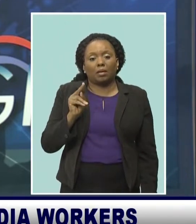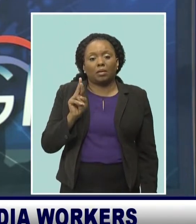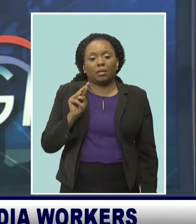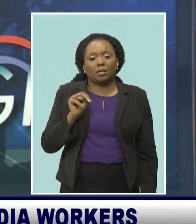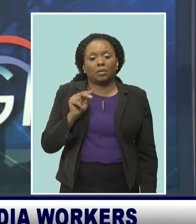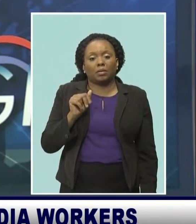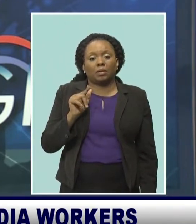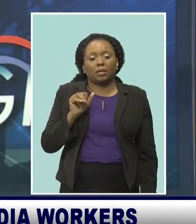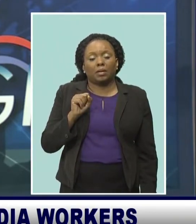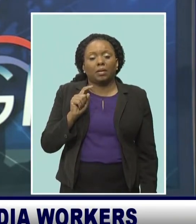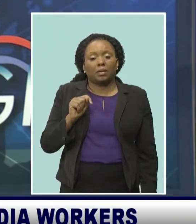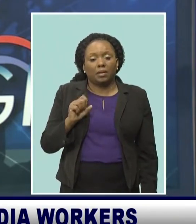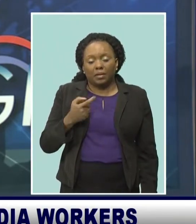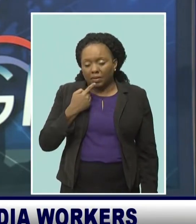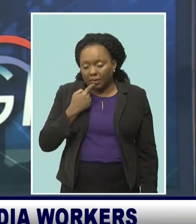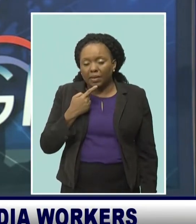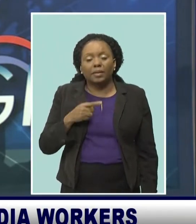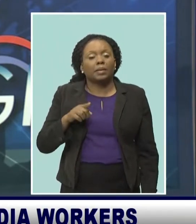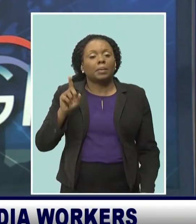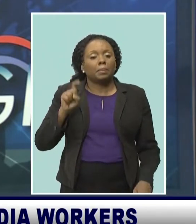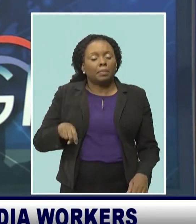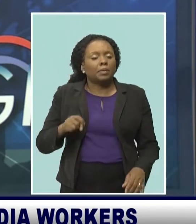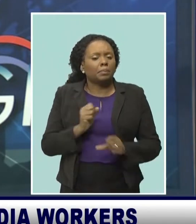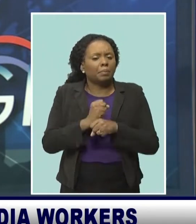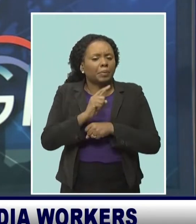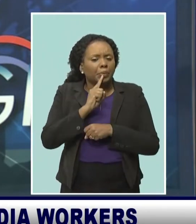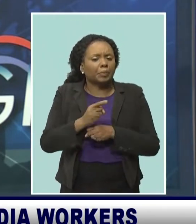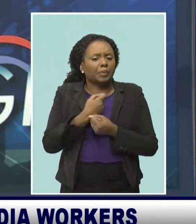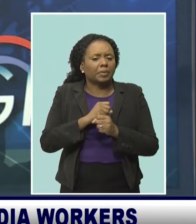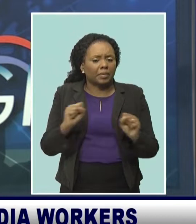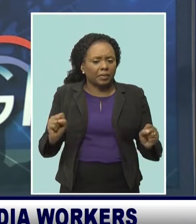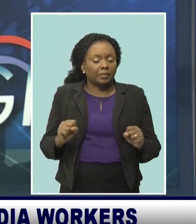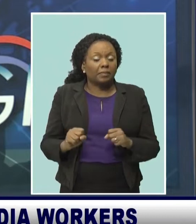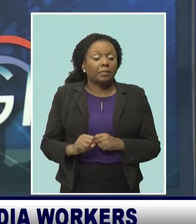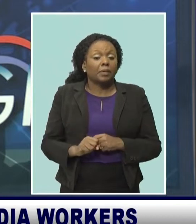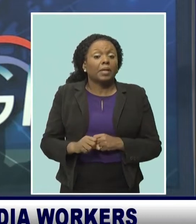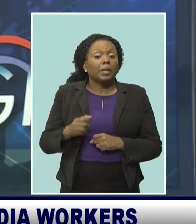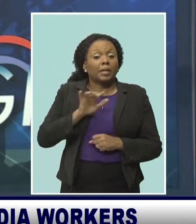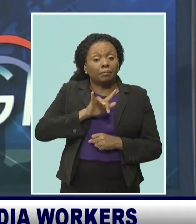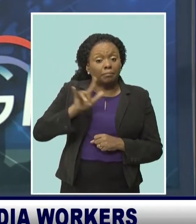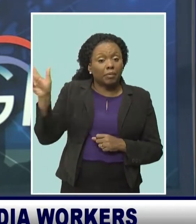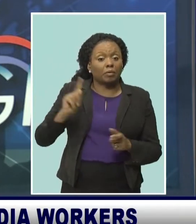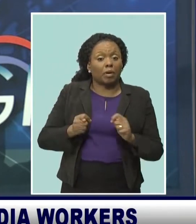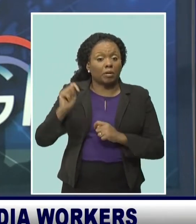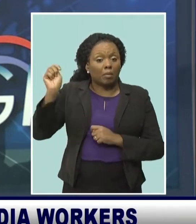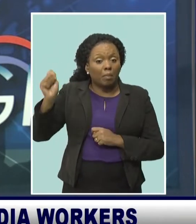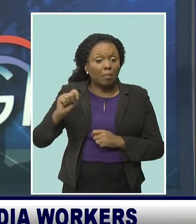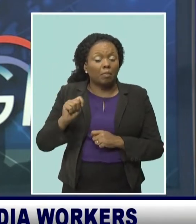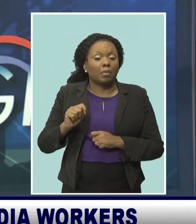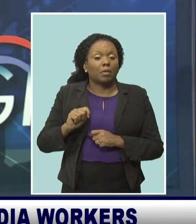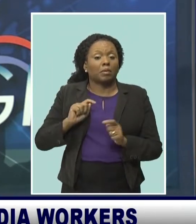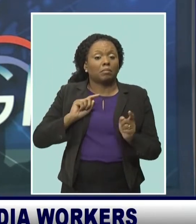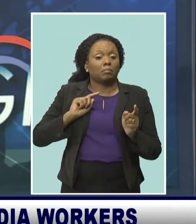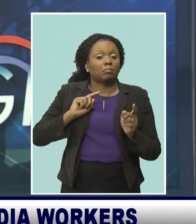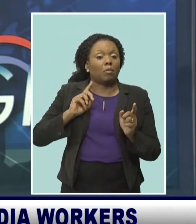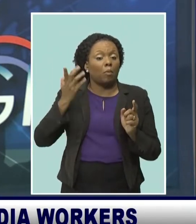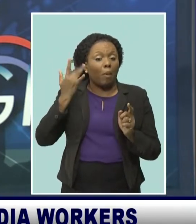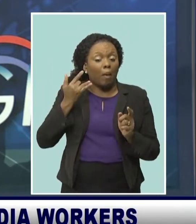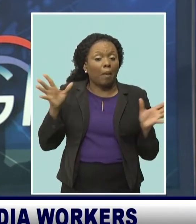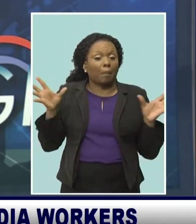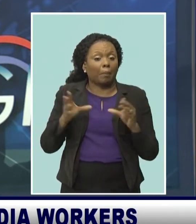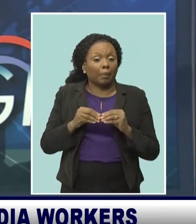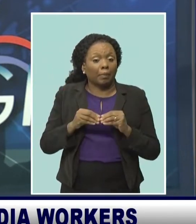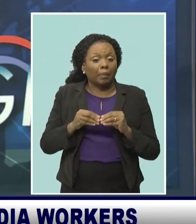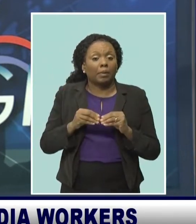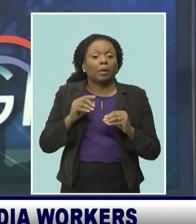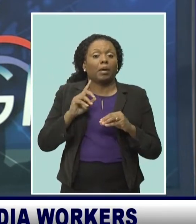are limited. The Barjam General Secretary traveled to Trinidad and Tobago this morning to attend a seminar on how to cover stories dealing with